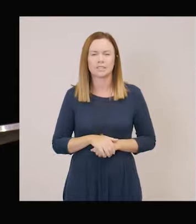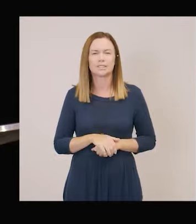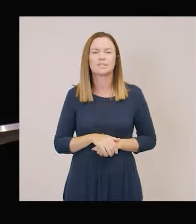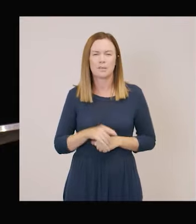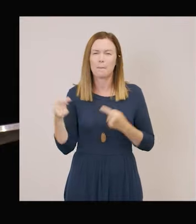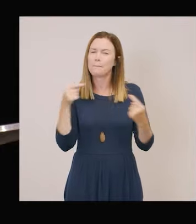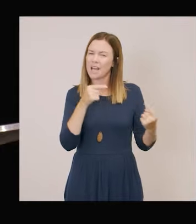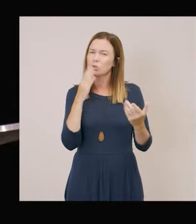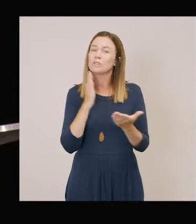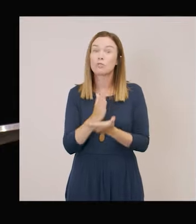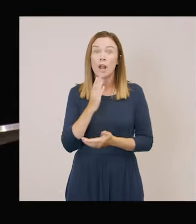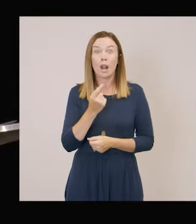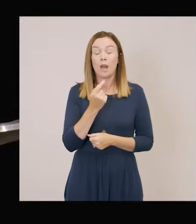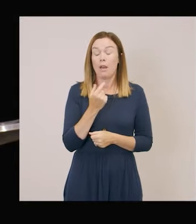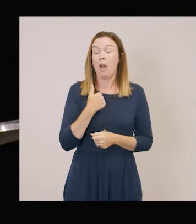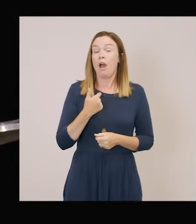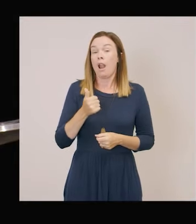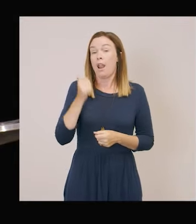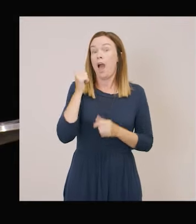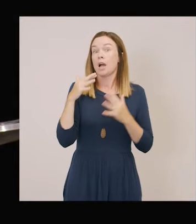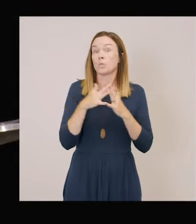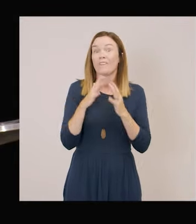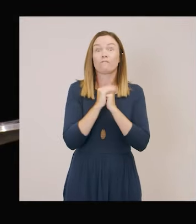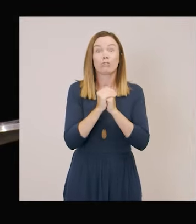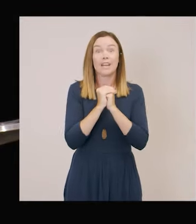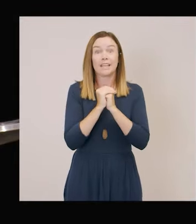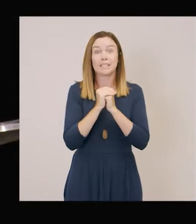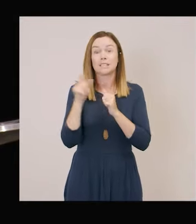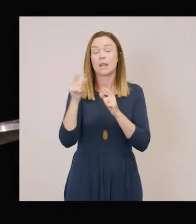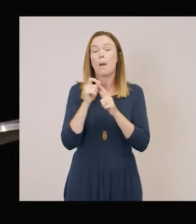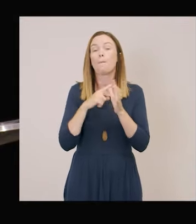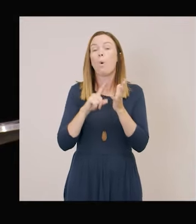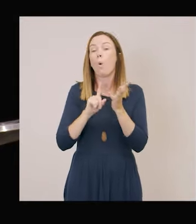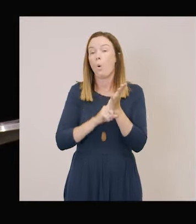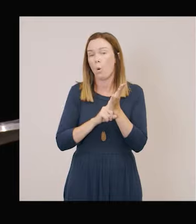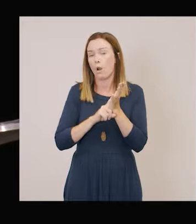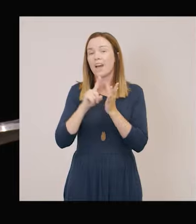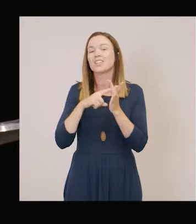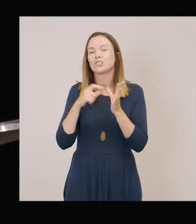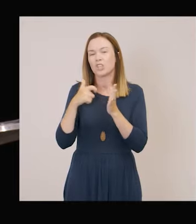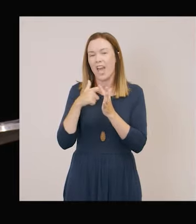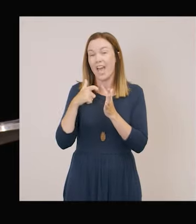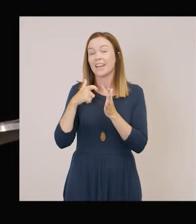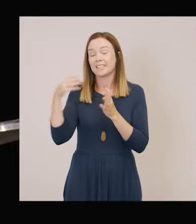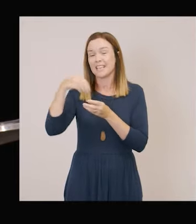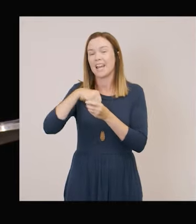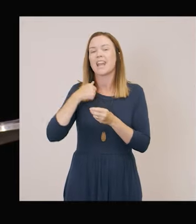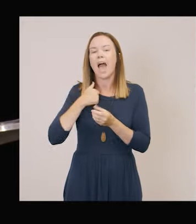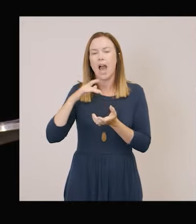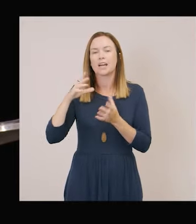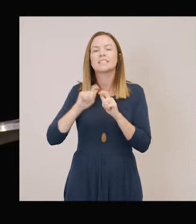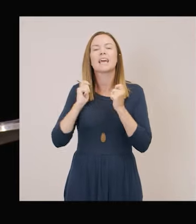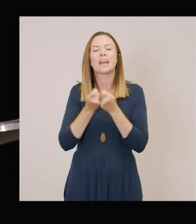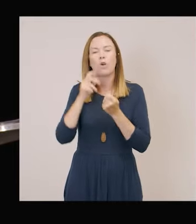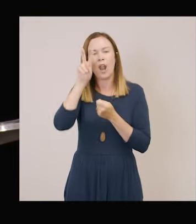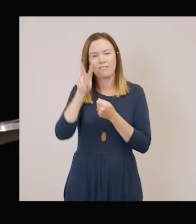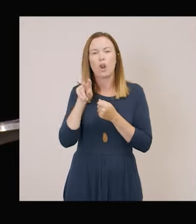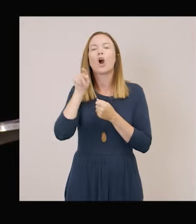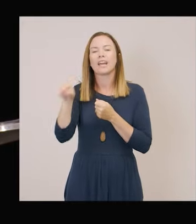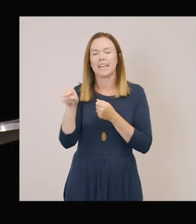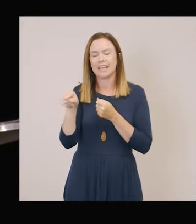week when a friend gave me a word of encouragement. It was Paul Jack. He's on our core team for our 11 o'clock service.